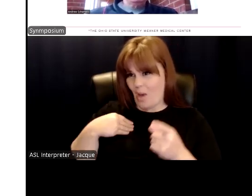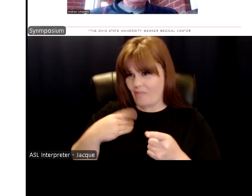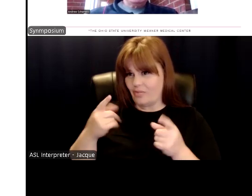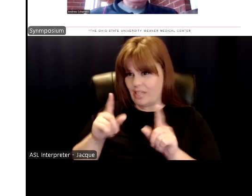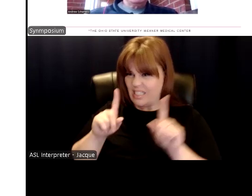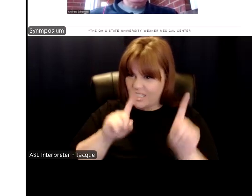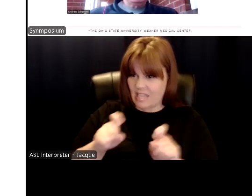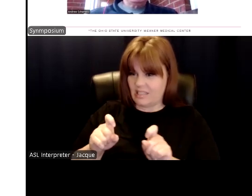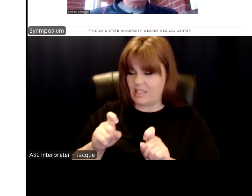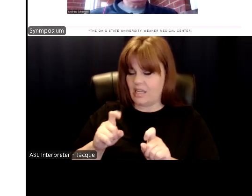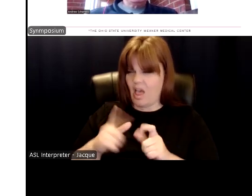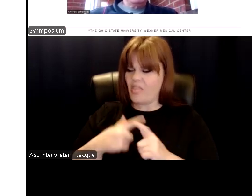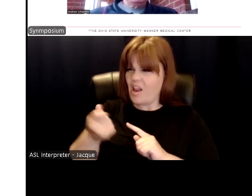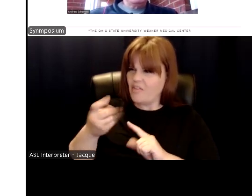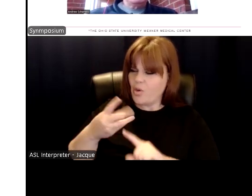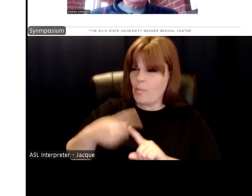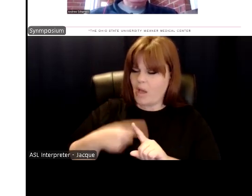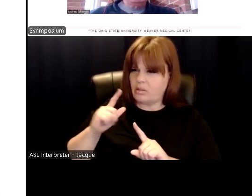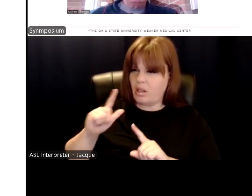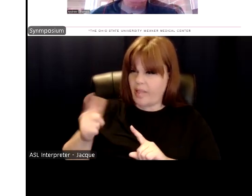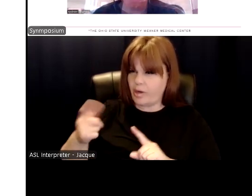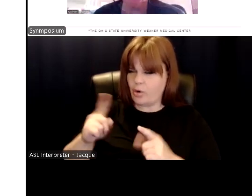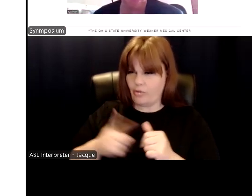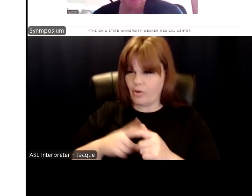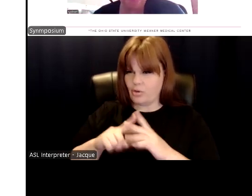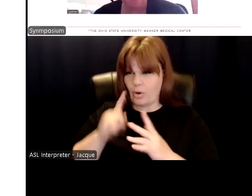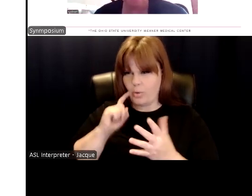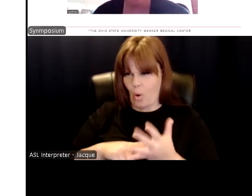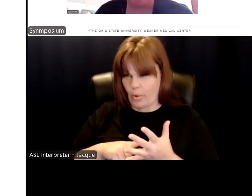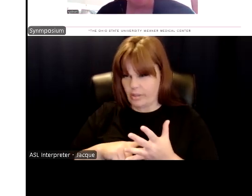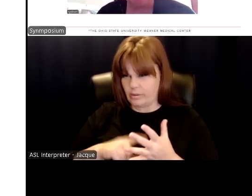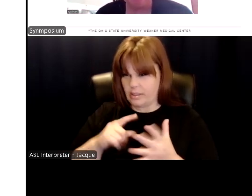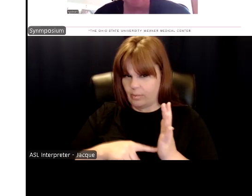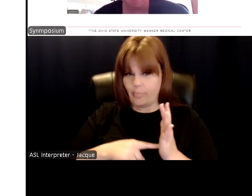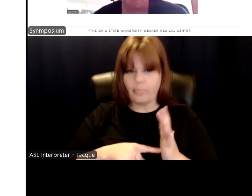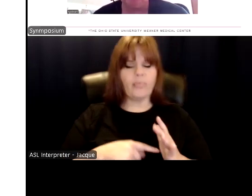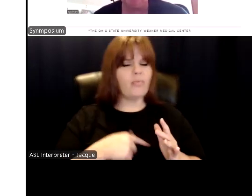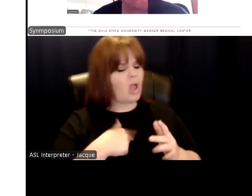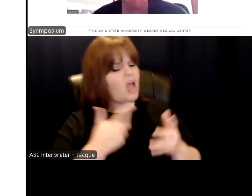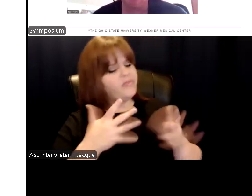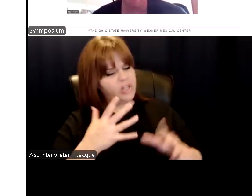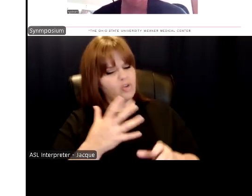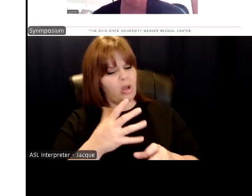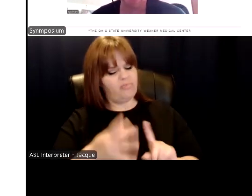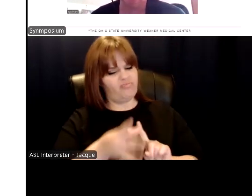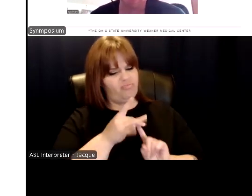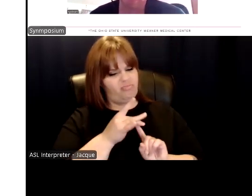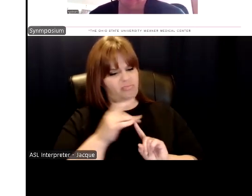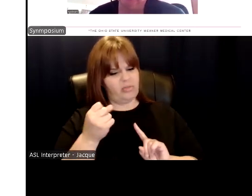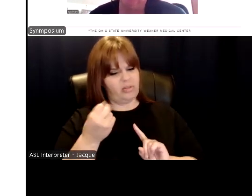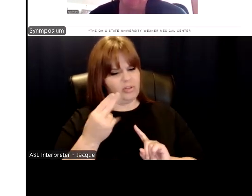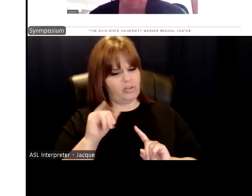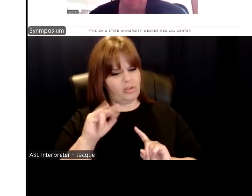months later when you first started to notice your symptoms. So I got shingles, and after I recovered from the